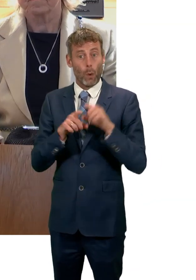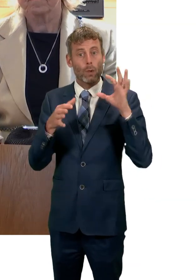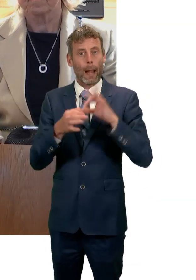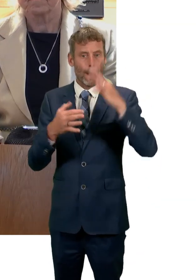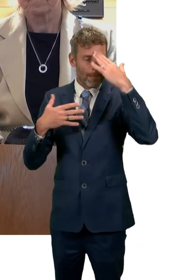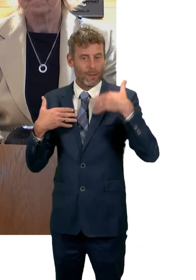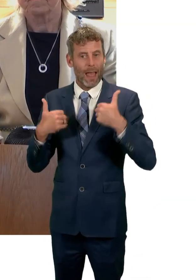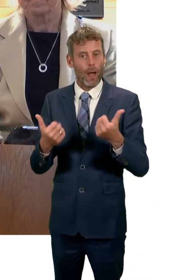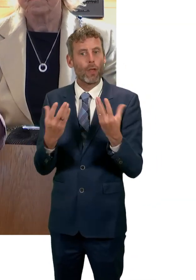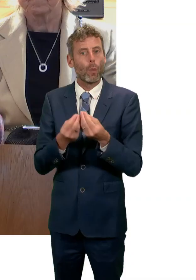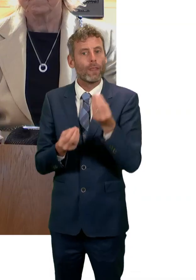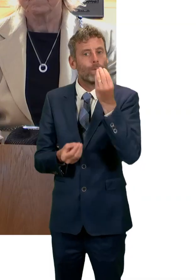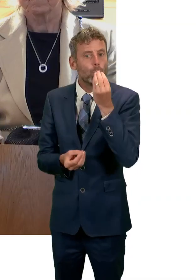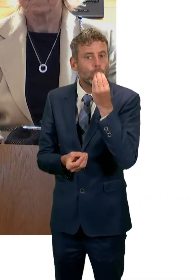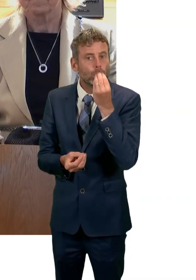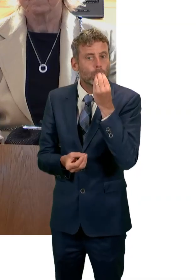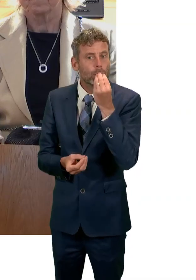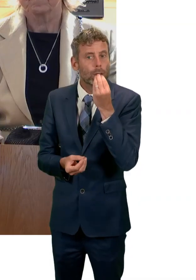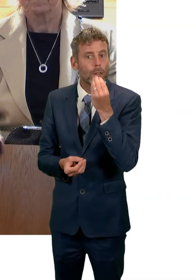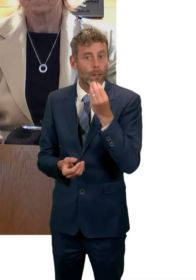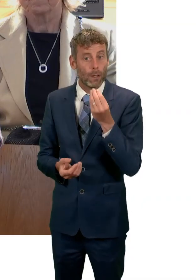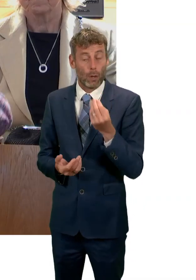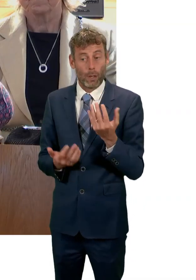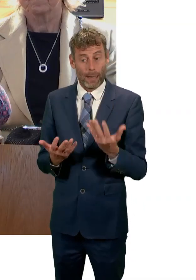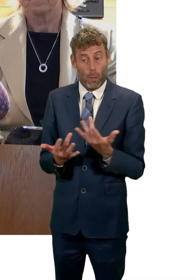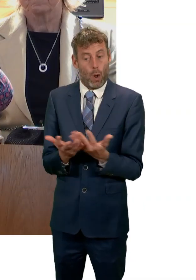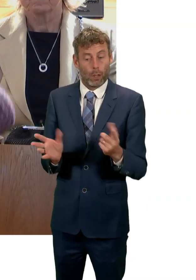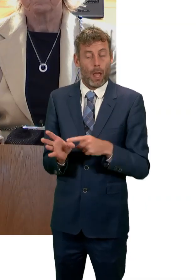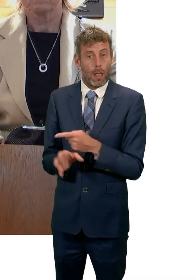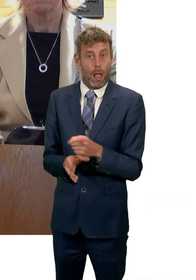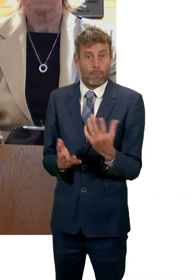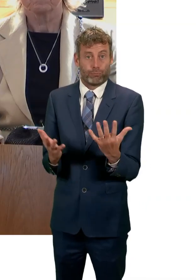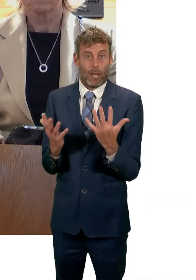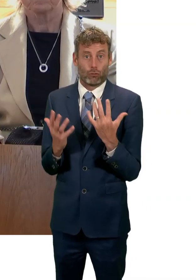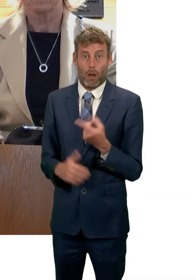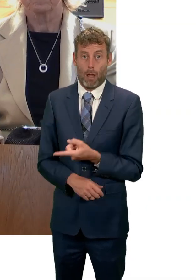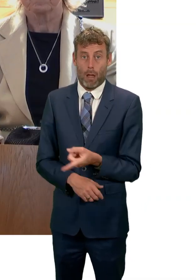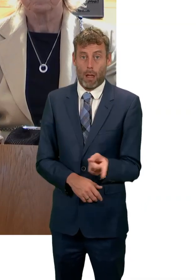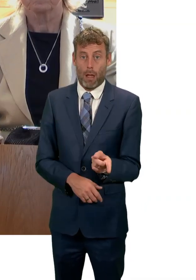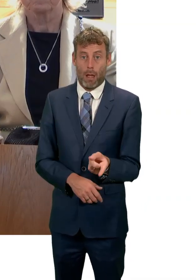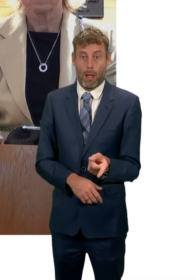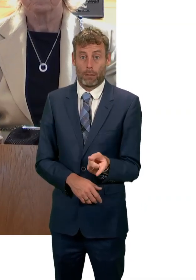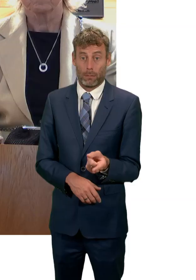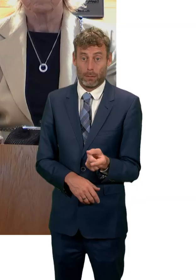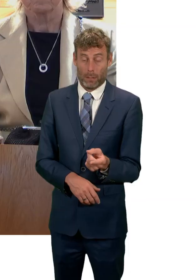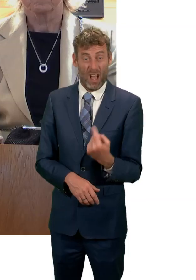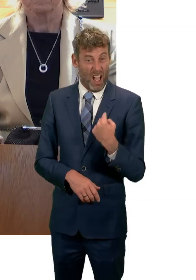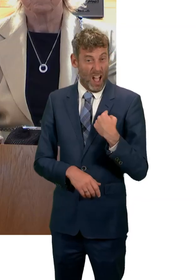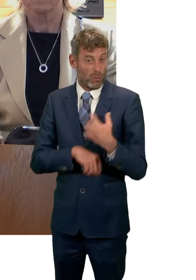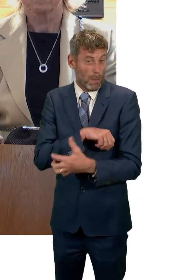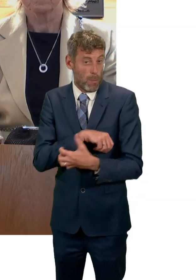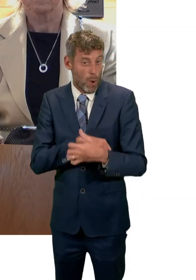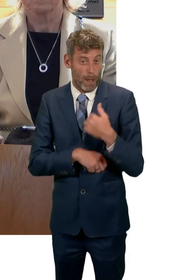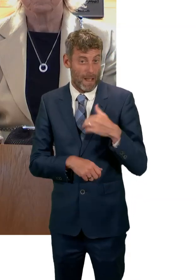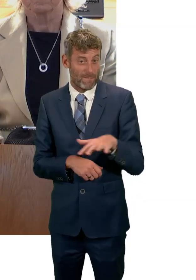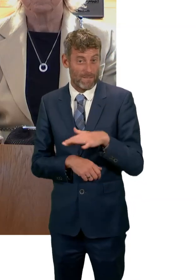haven't talked a lot about pharma, but there's a lot of pressure. Young people under loads of pressure. I said, I was poor. My family,